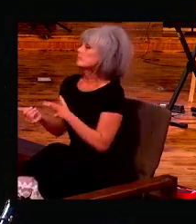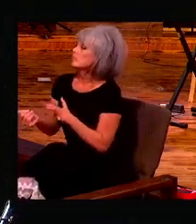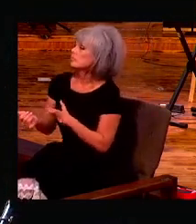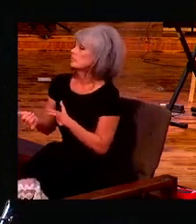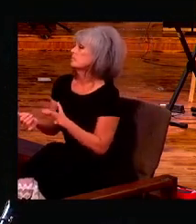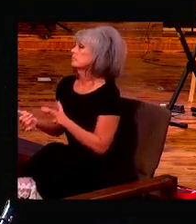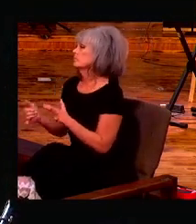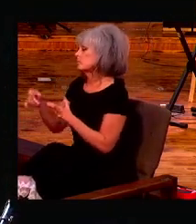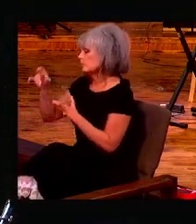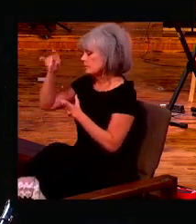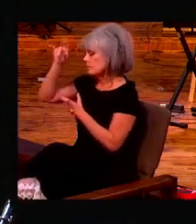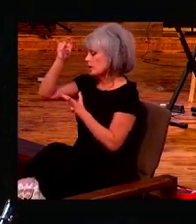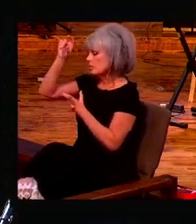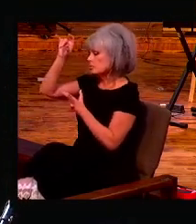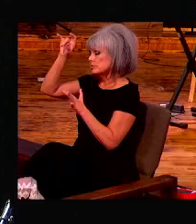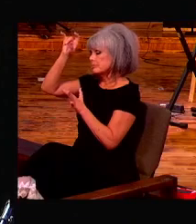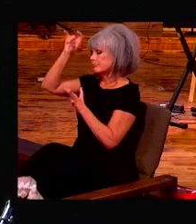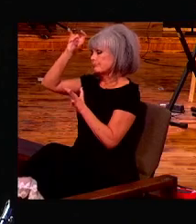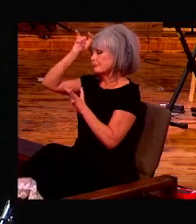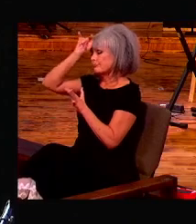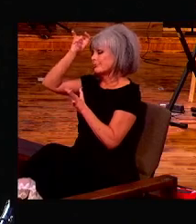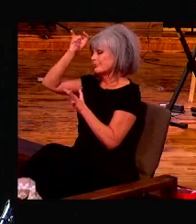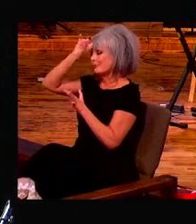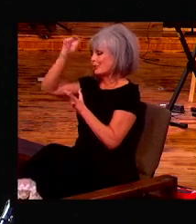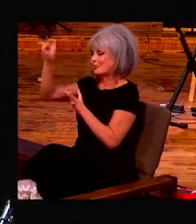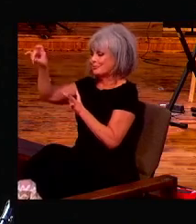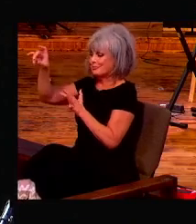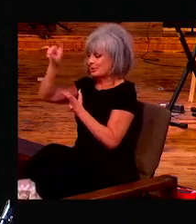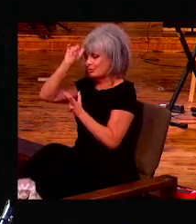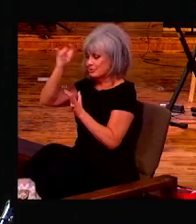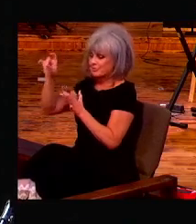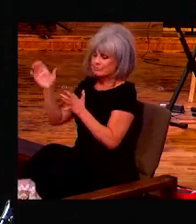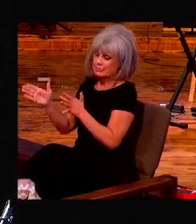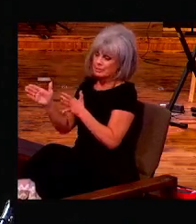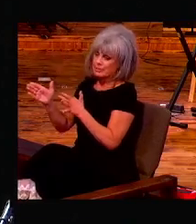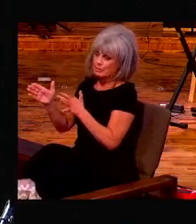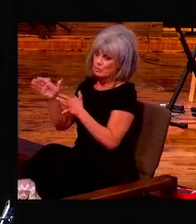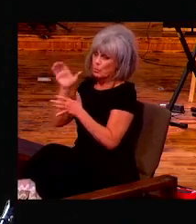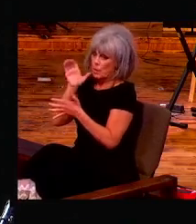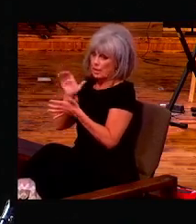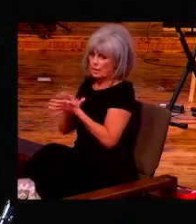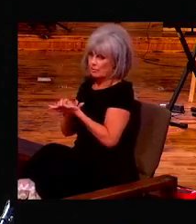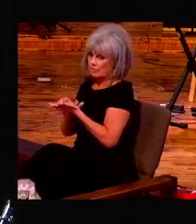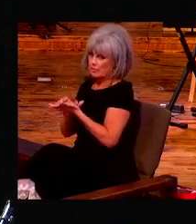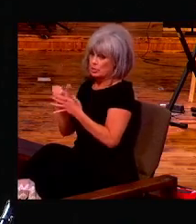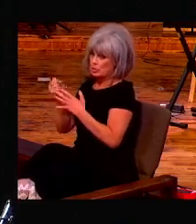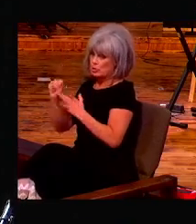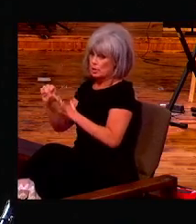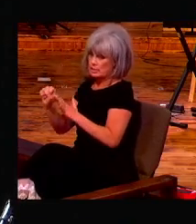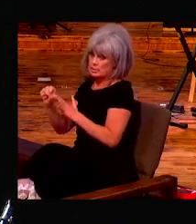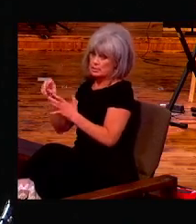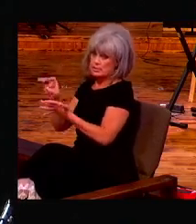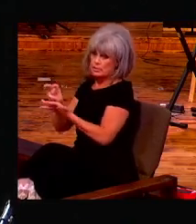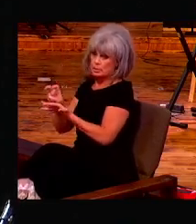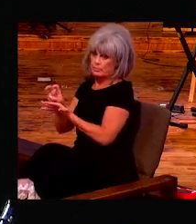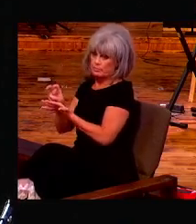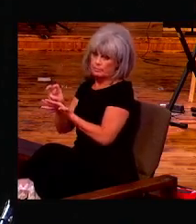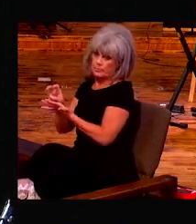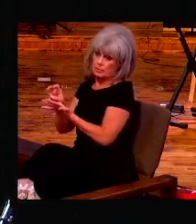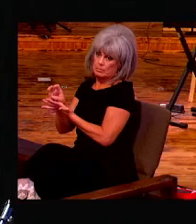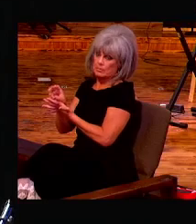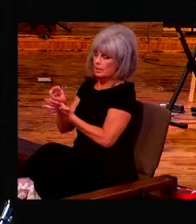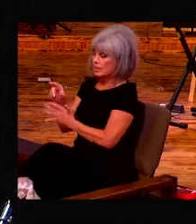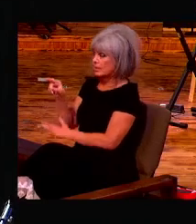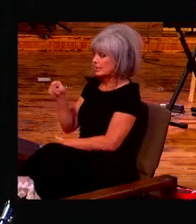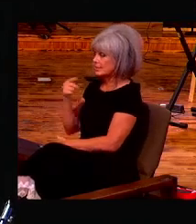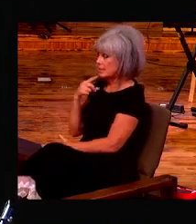after Pharaoh's wife tries to sleep with him and he says no, how many know the story? He gets